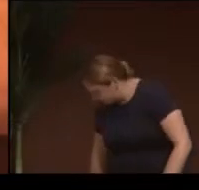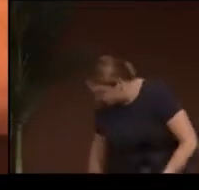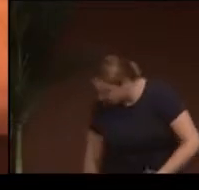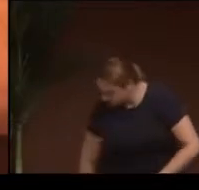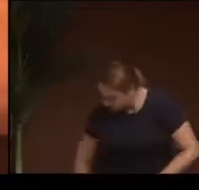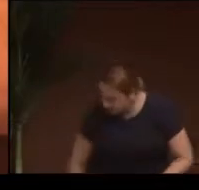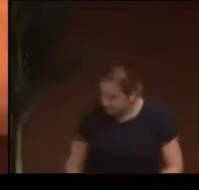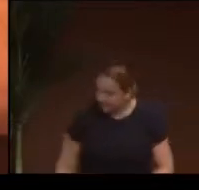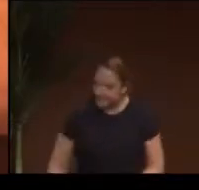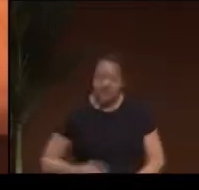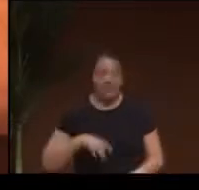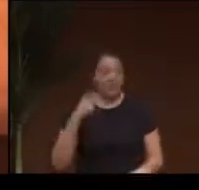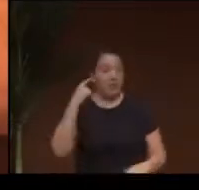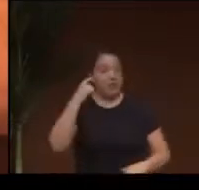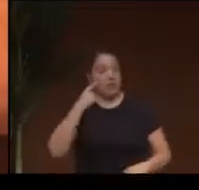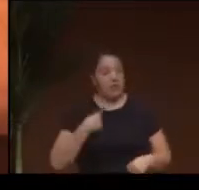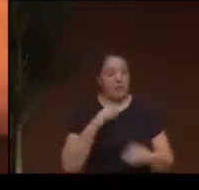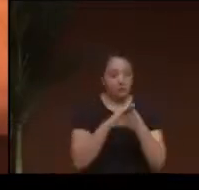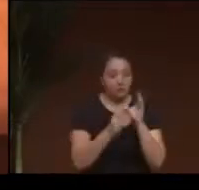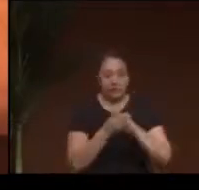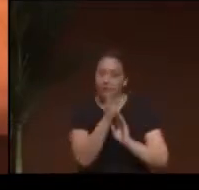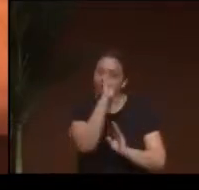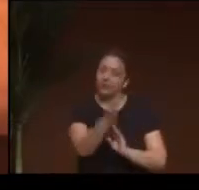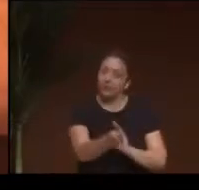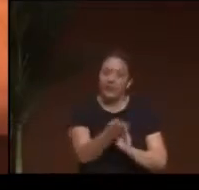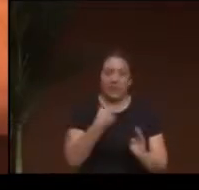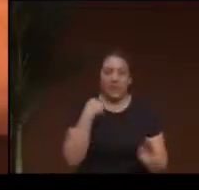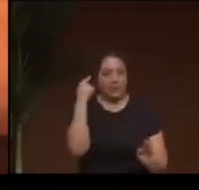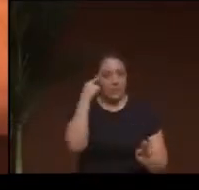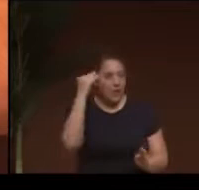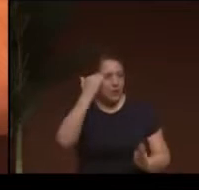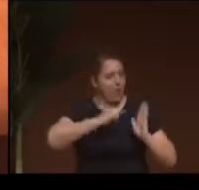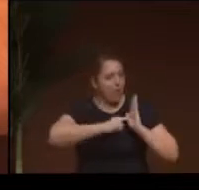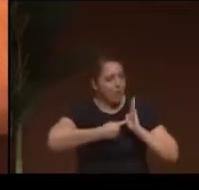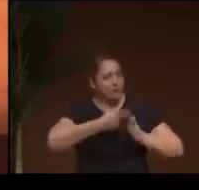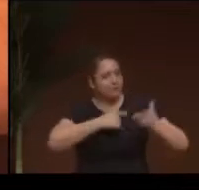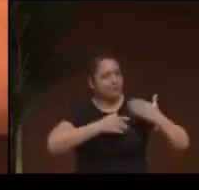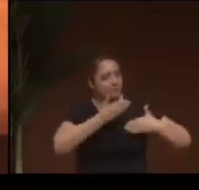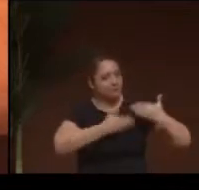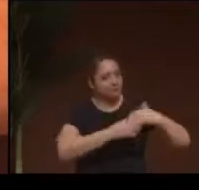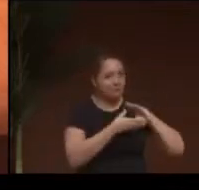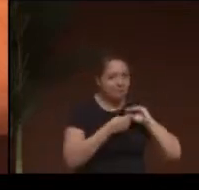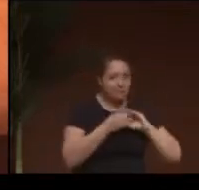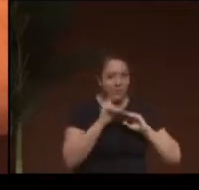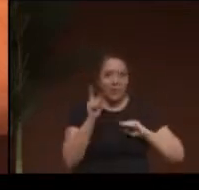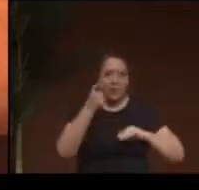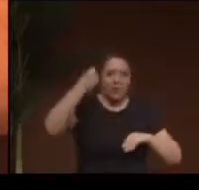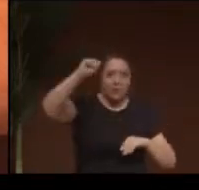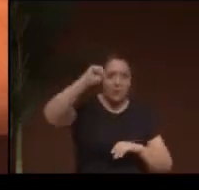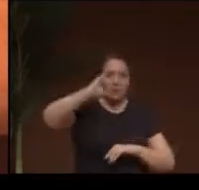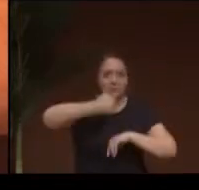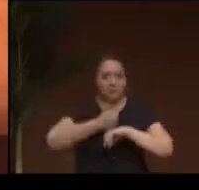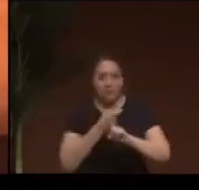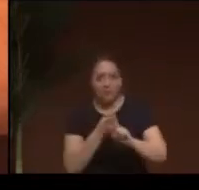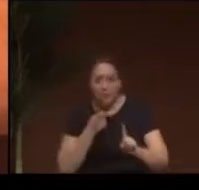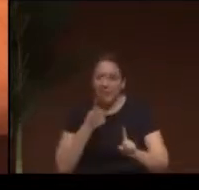So I thought I had the story straight. And I thought that I knew the origins of the whole movement from my perspective. You know,